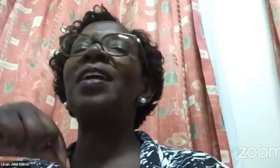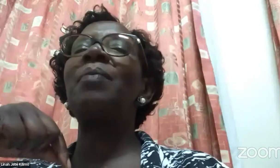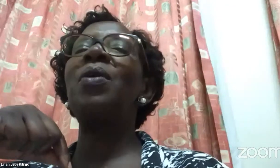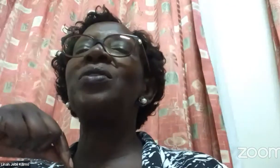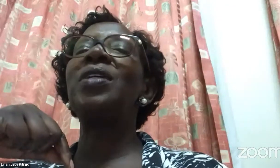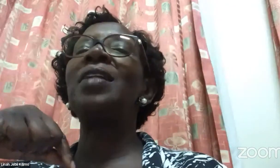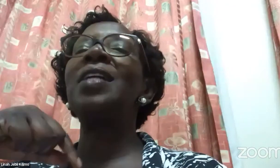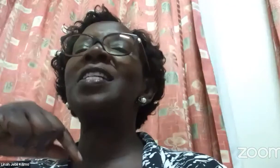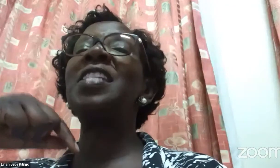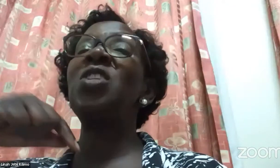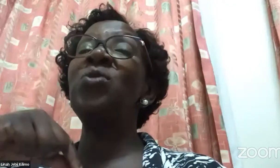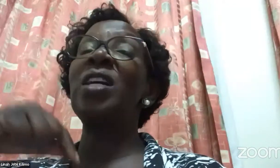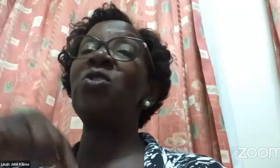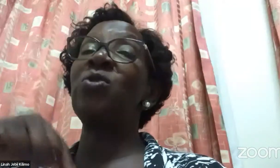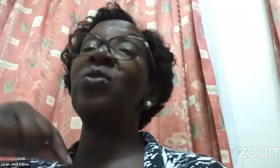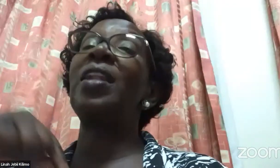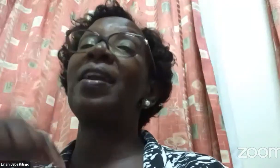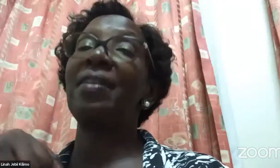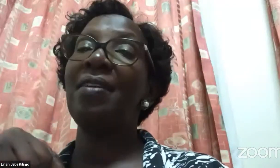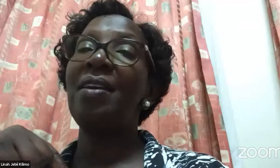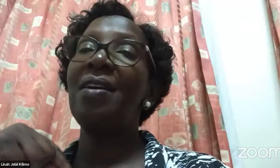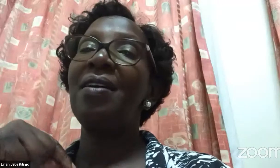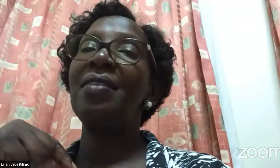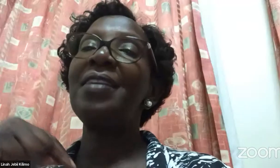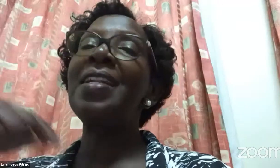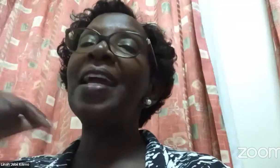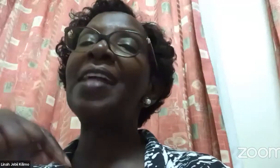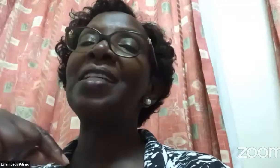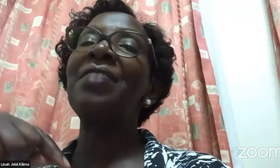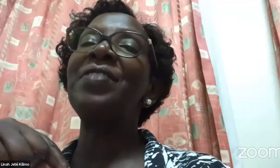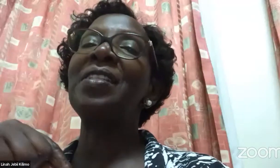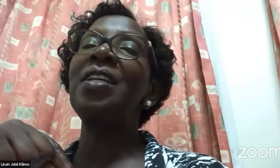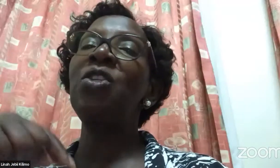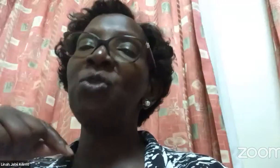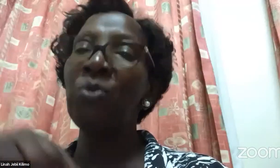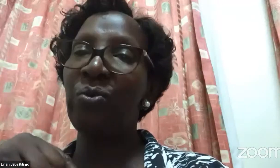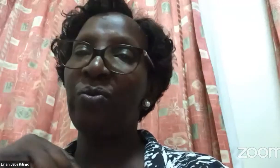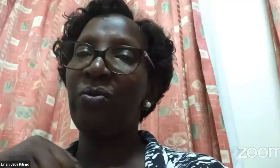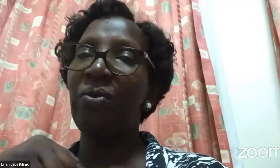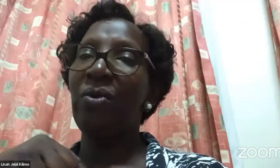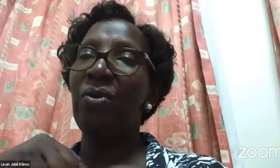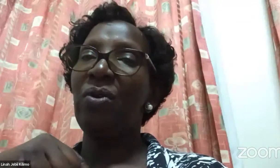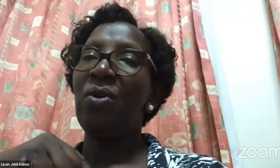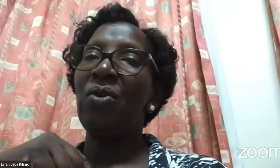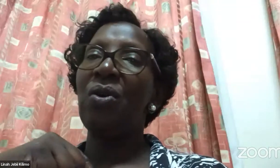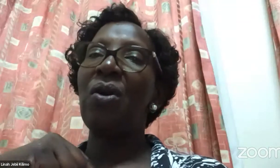don't like about, that is in you that you don't like. The negatives in you.